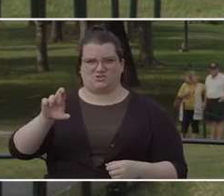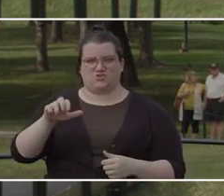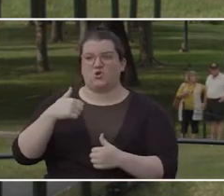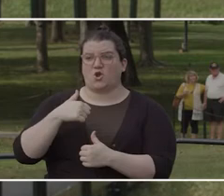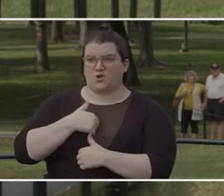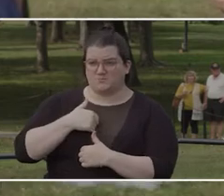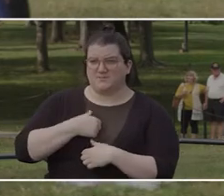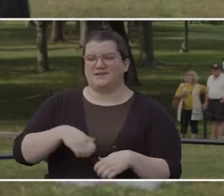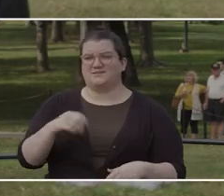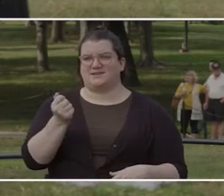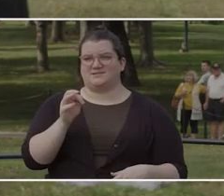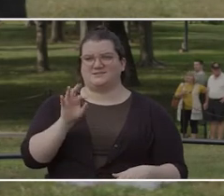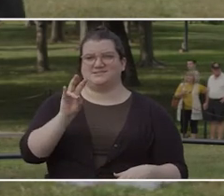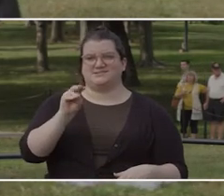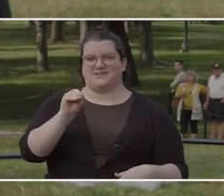1970-1971.